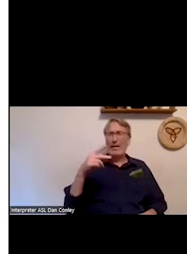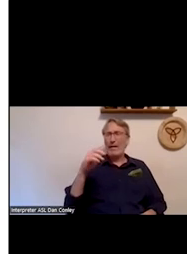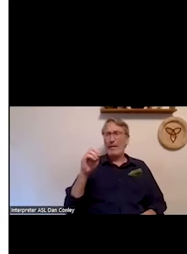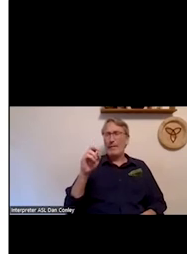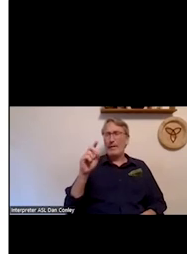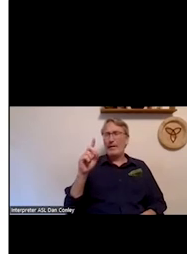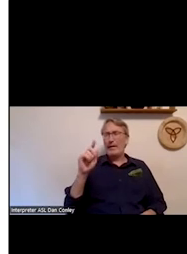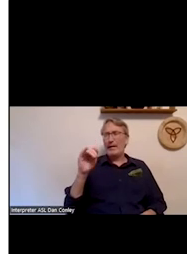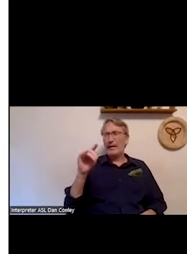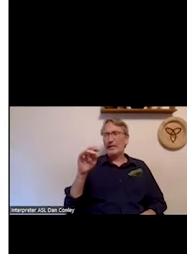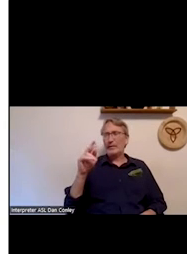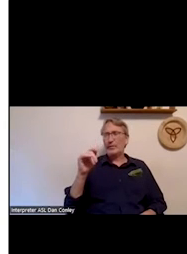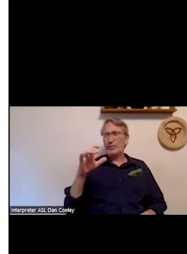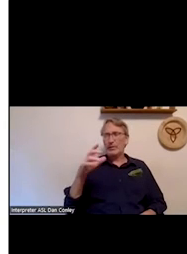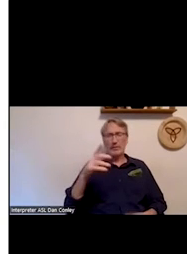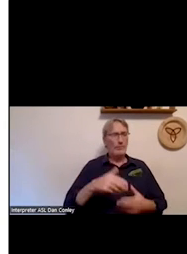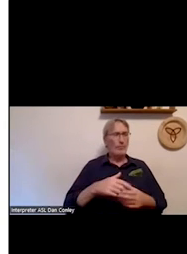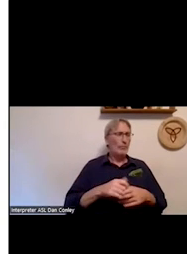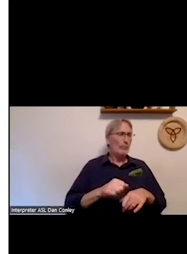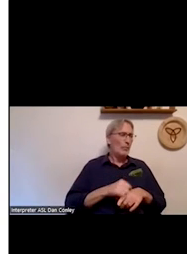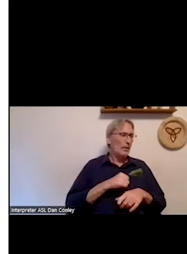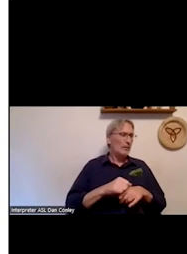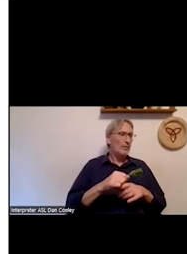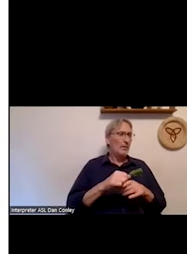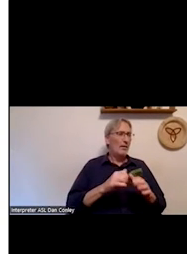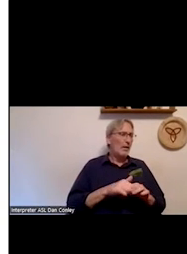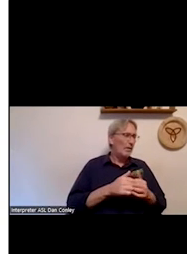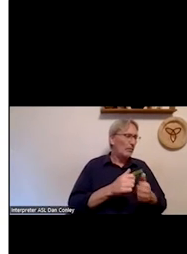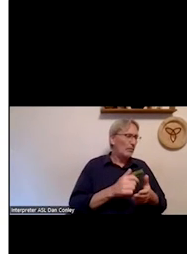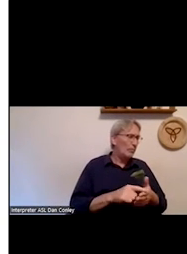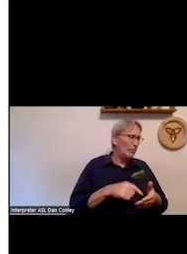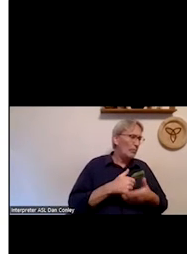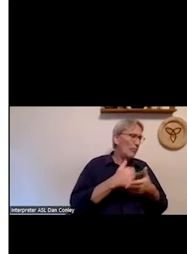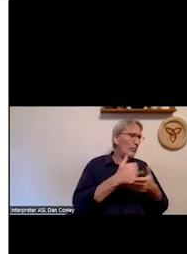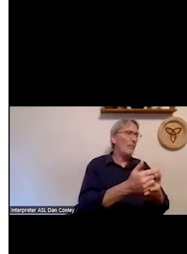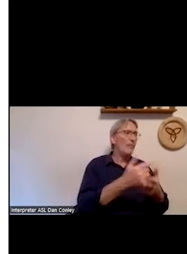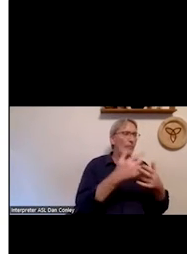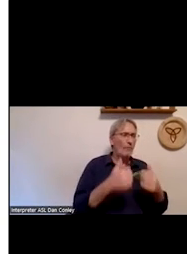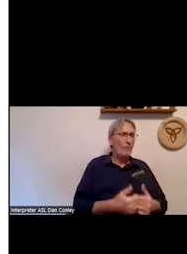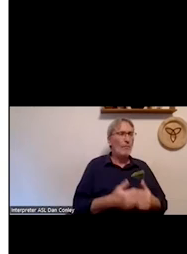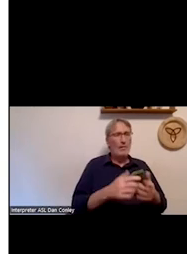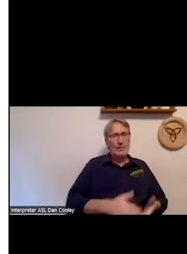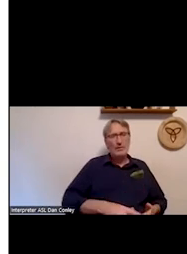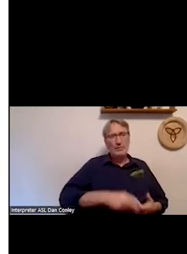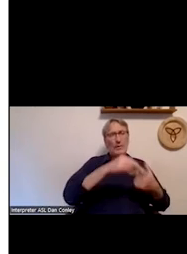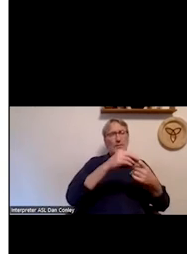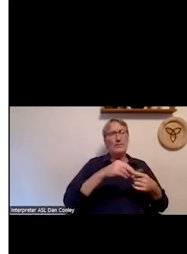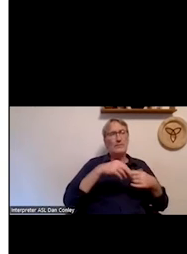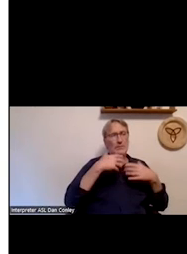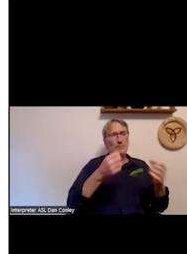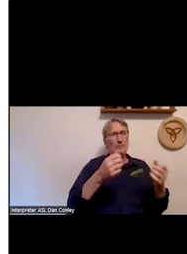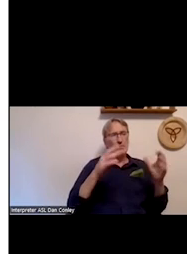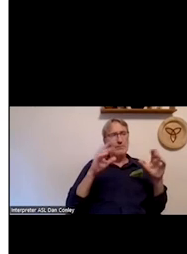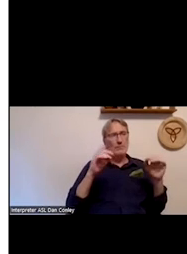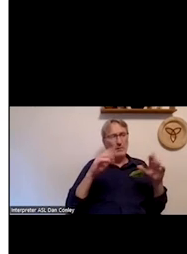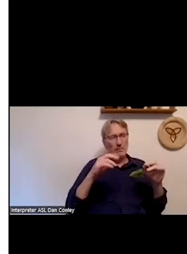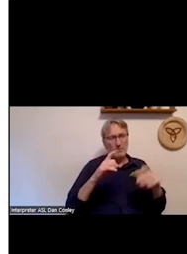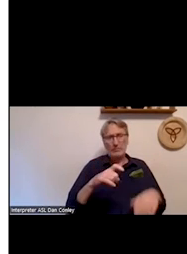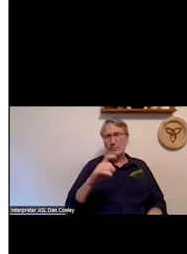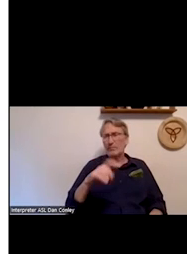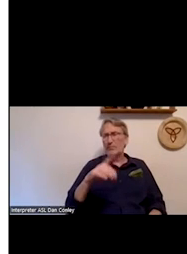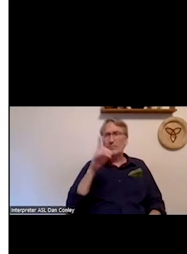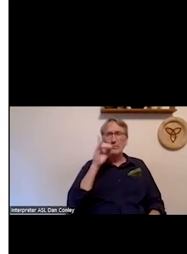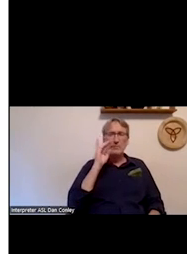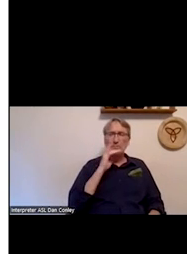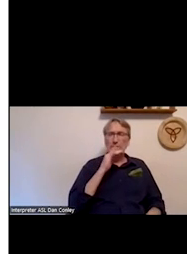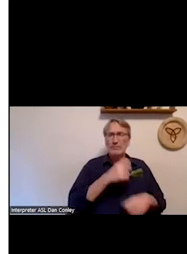providers, with respect that addresses how to help patients with special healthcare needs prepare for emergencies. And this checklist includes things like